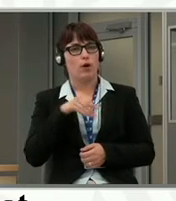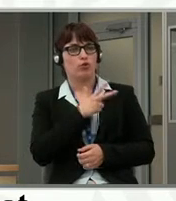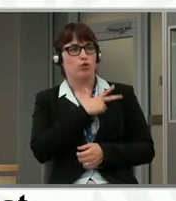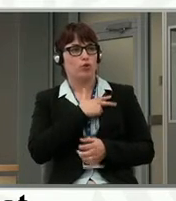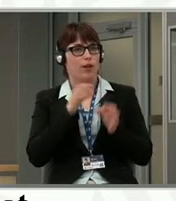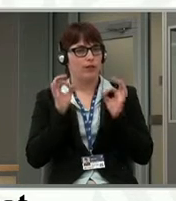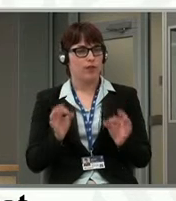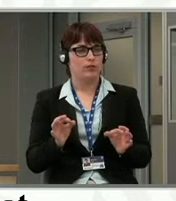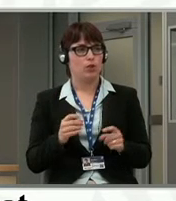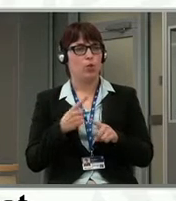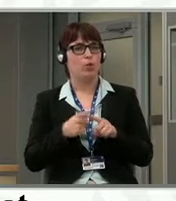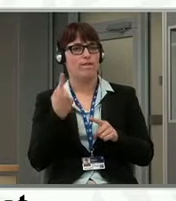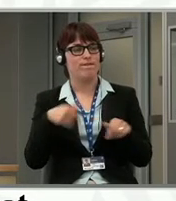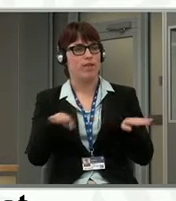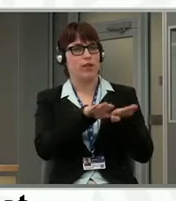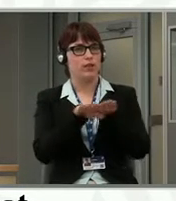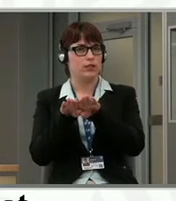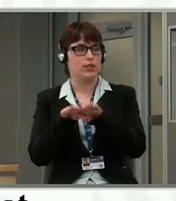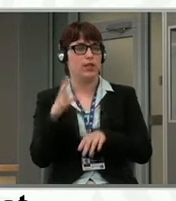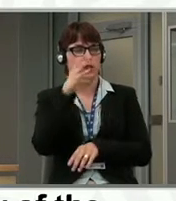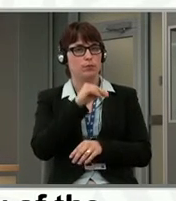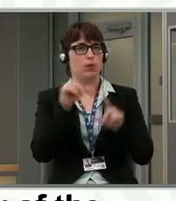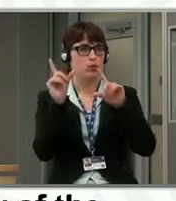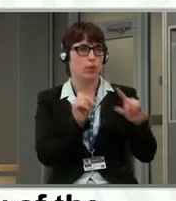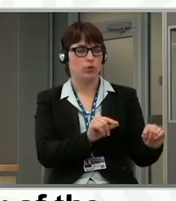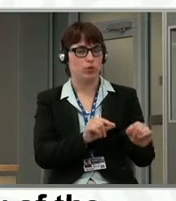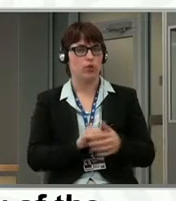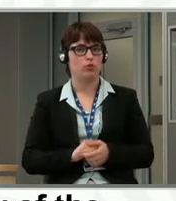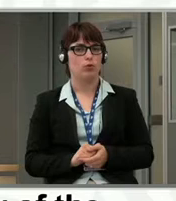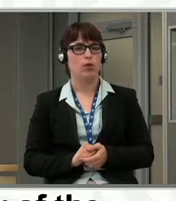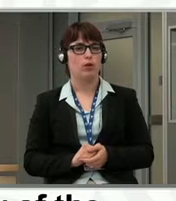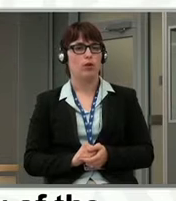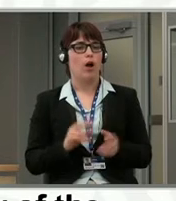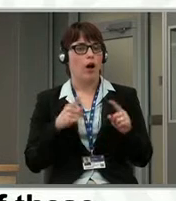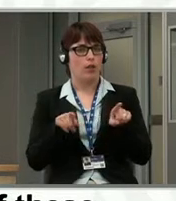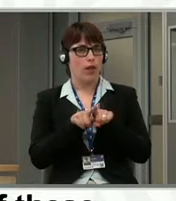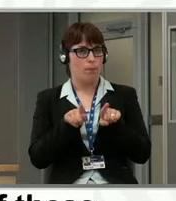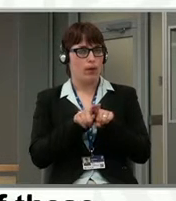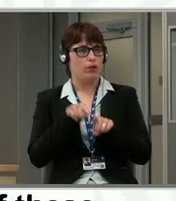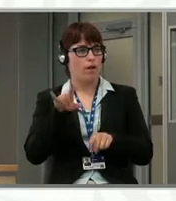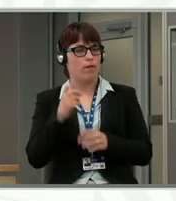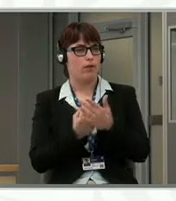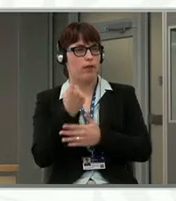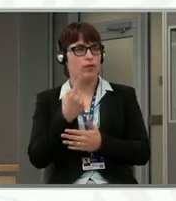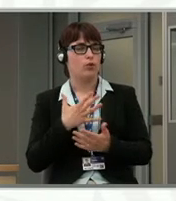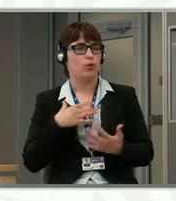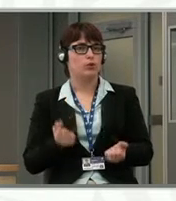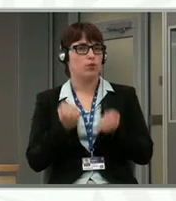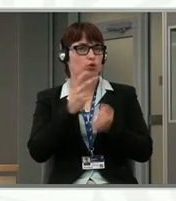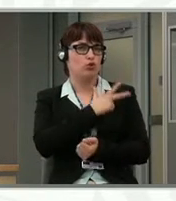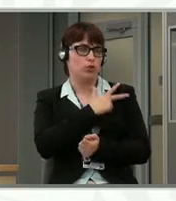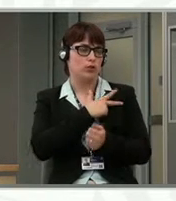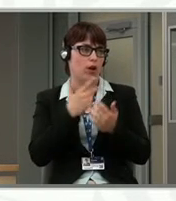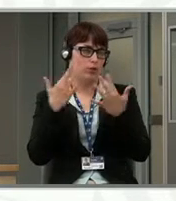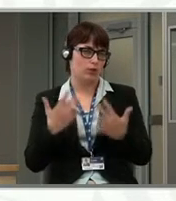review of the overall perspective on the situation of these groups. Currently, we have certain concerns with